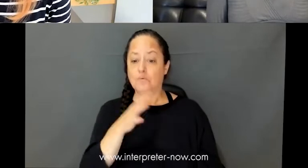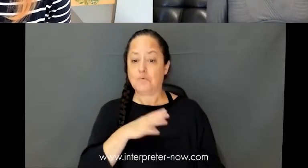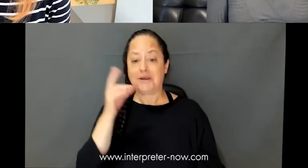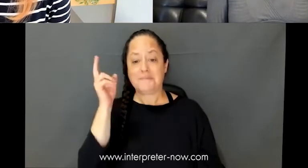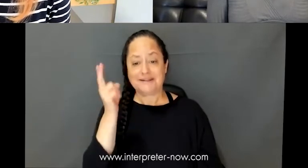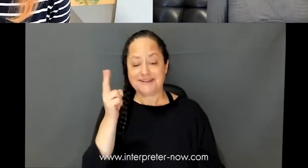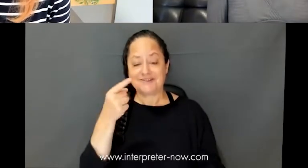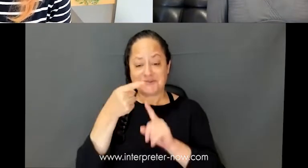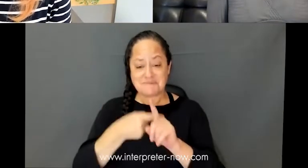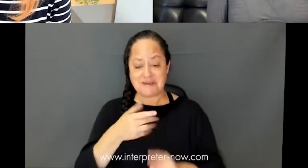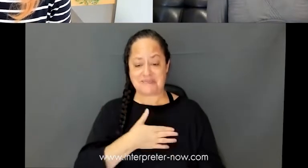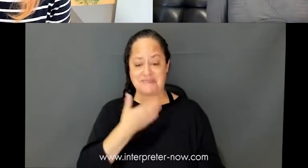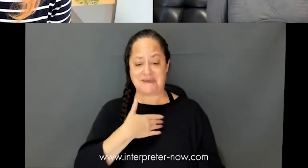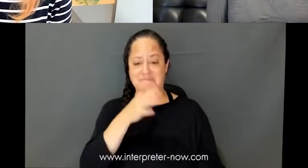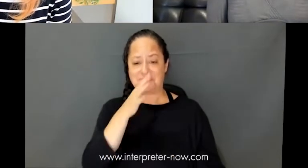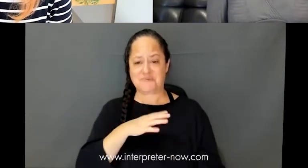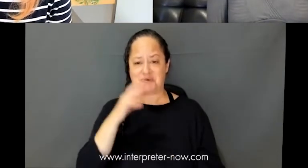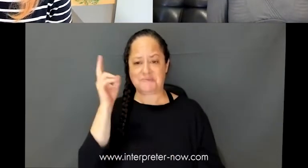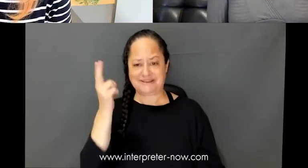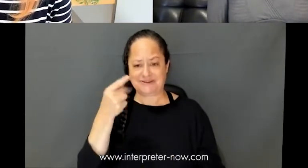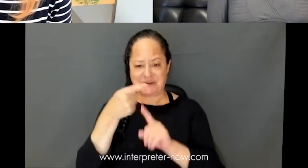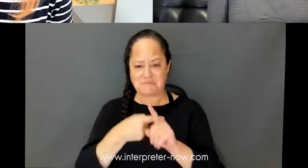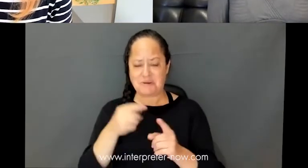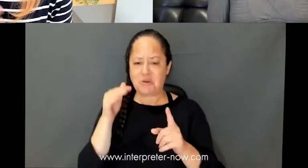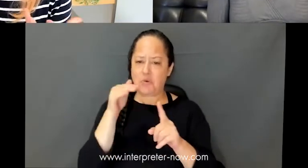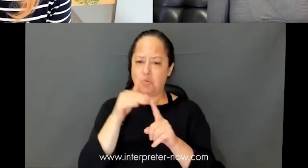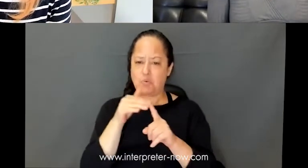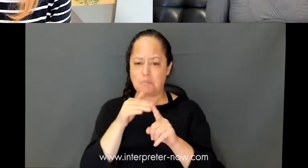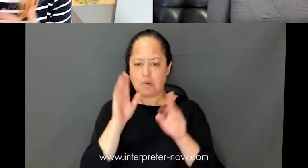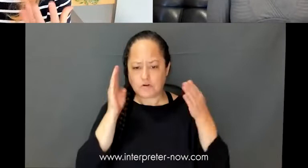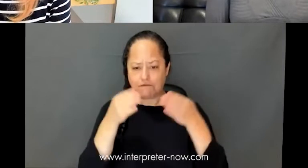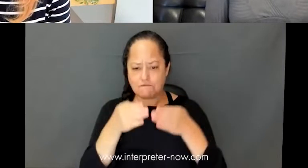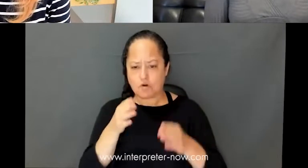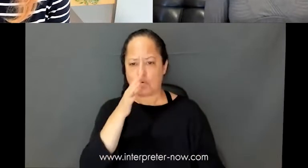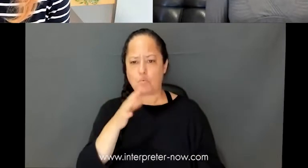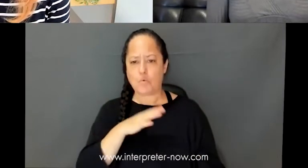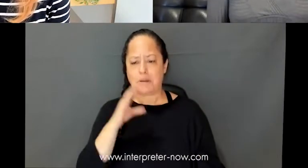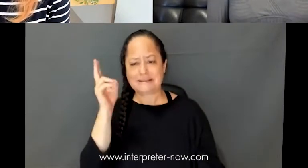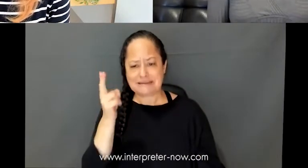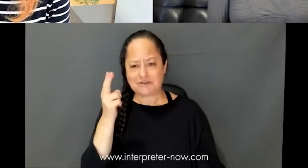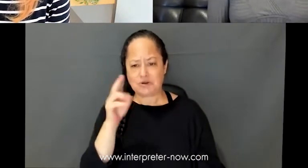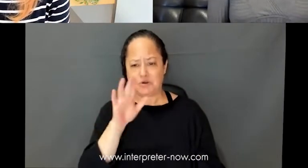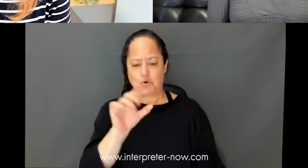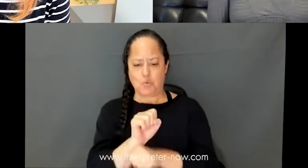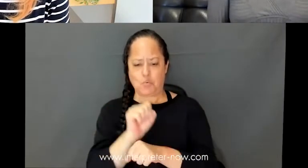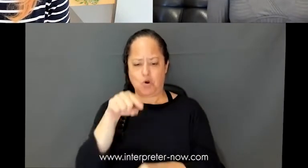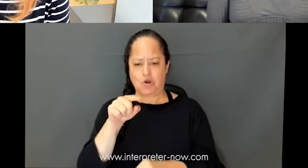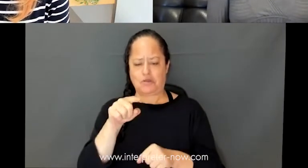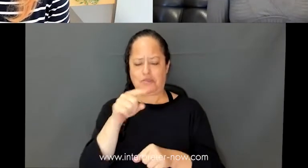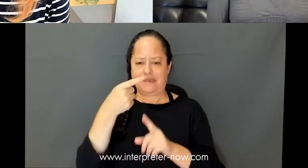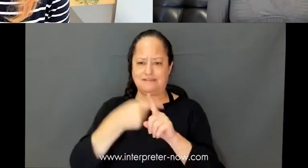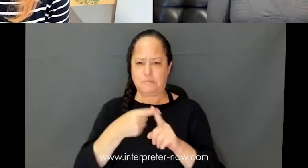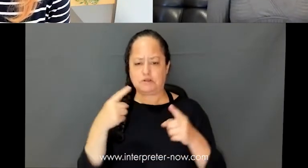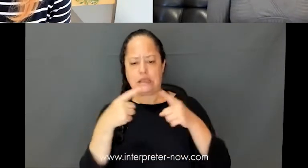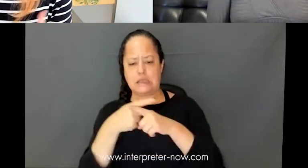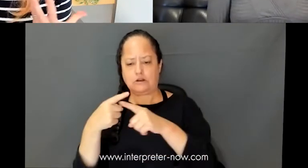Women's History Month. And just a quick reminder to focus on women's history and on your work this month through an intersectional lens, really